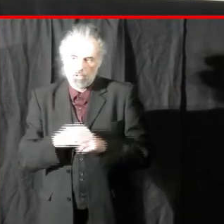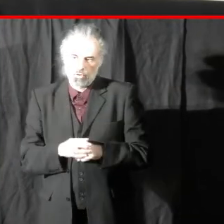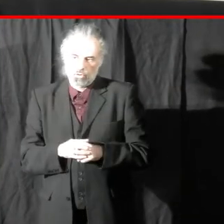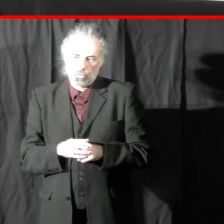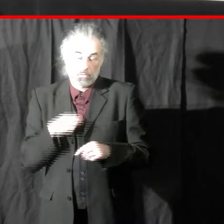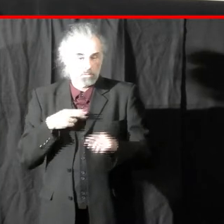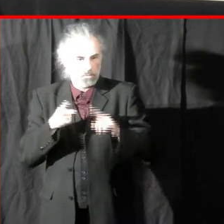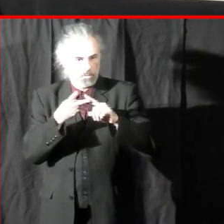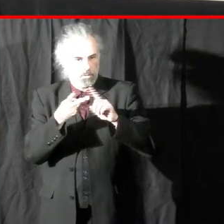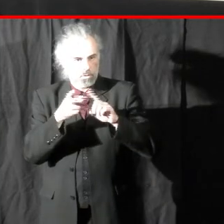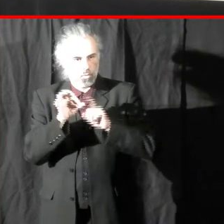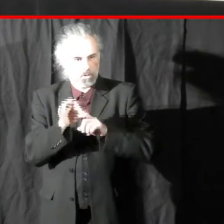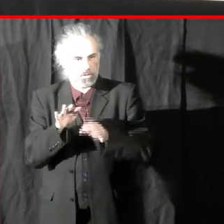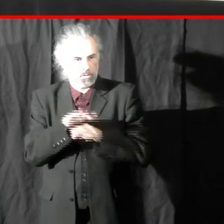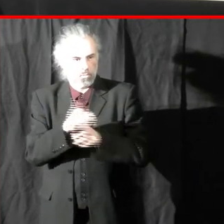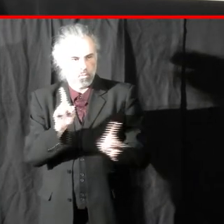is,